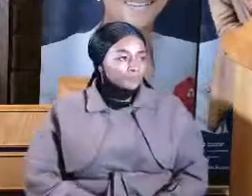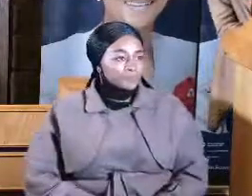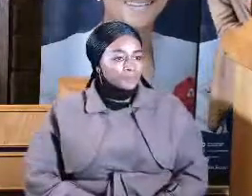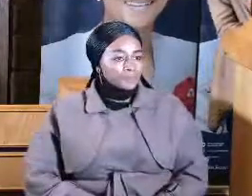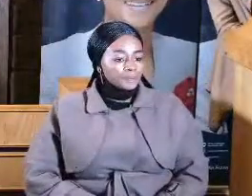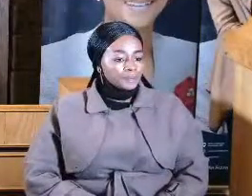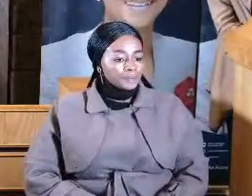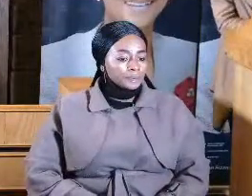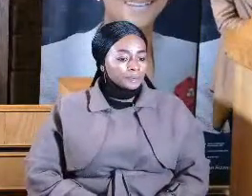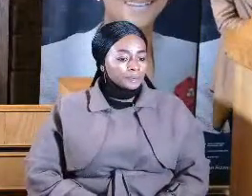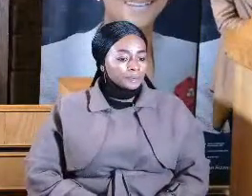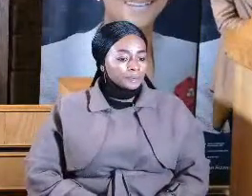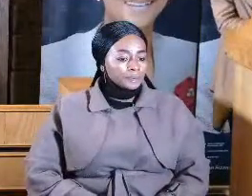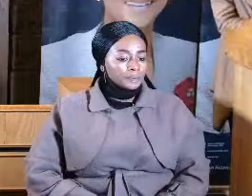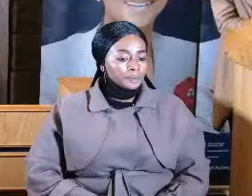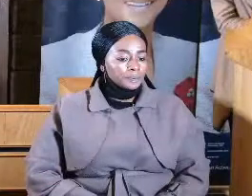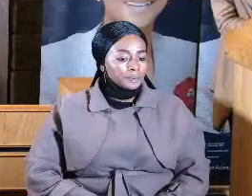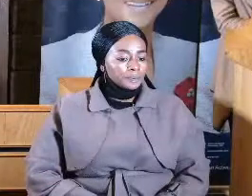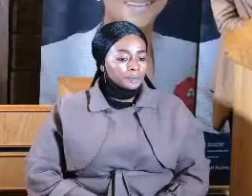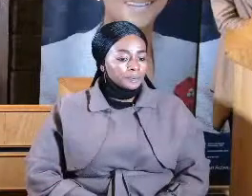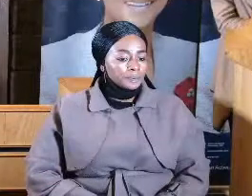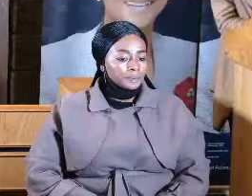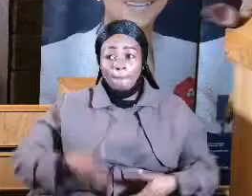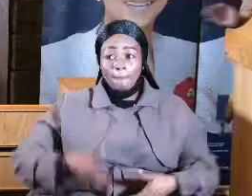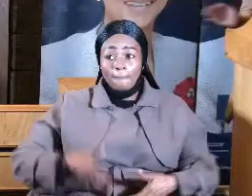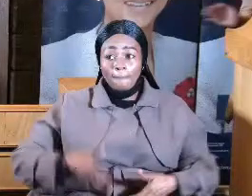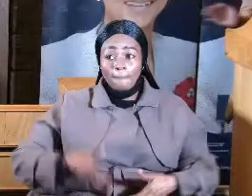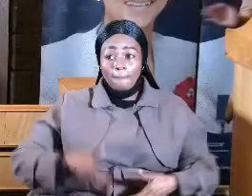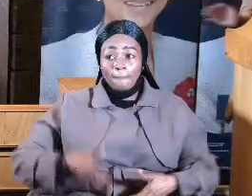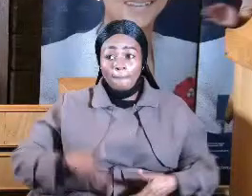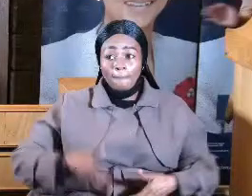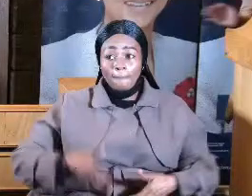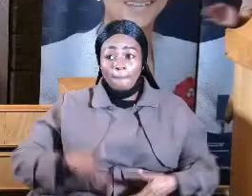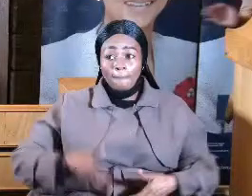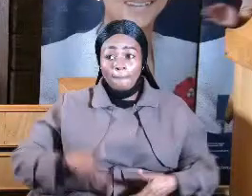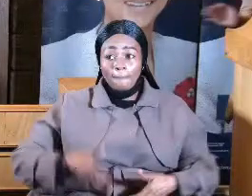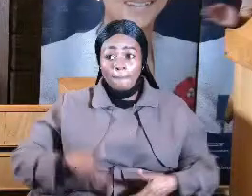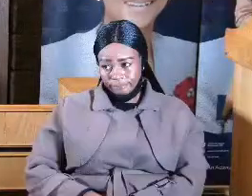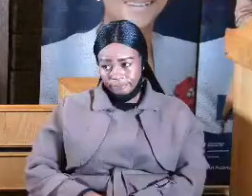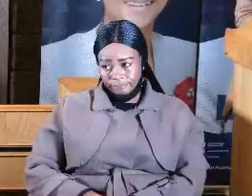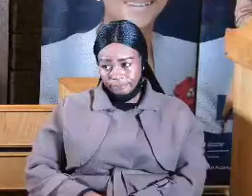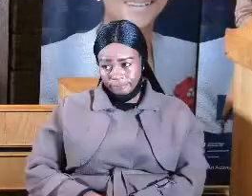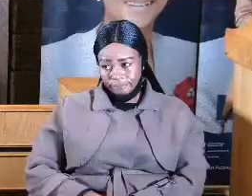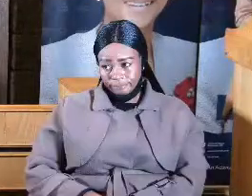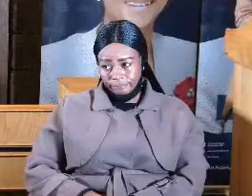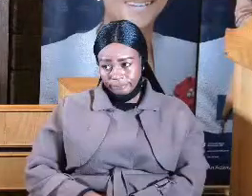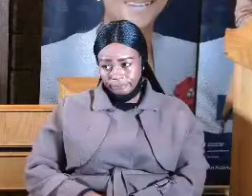Something that annoys me the most out of this is gender-based violence.